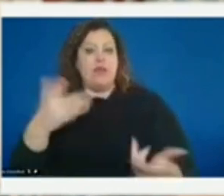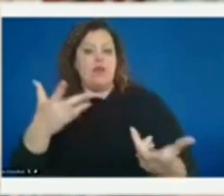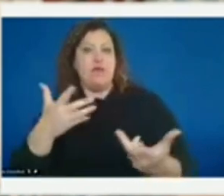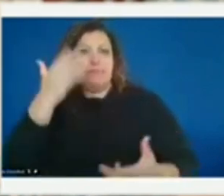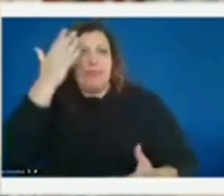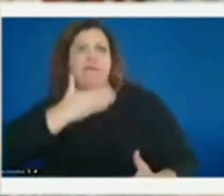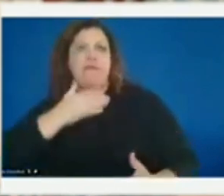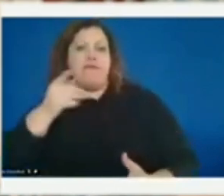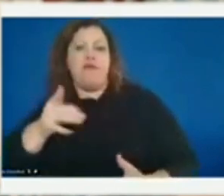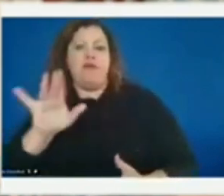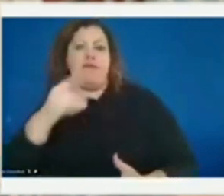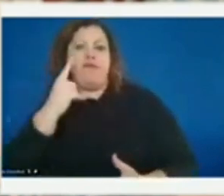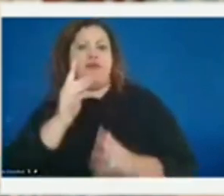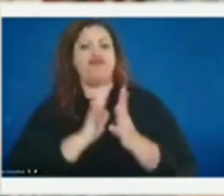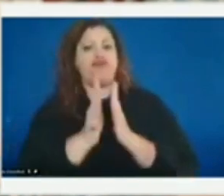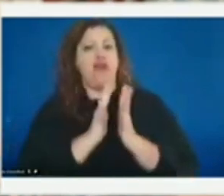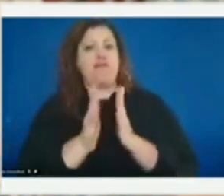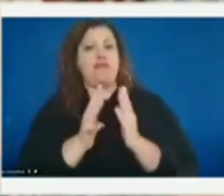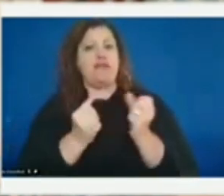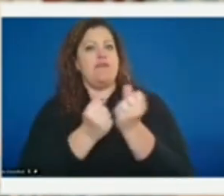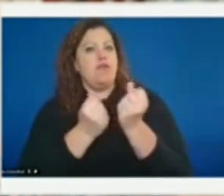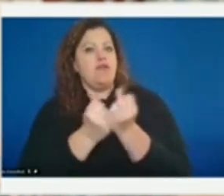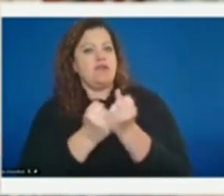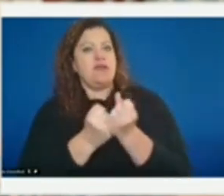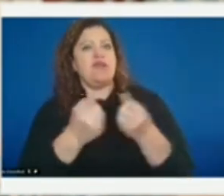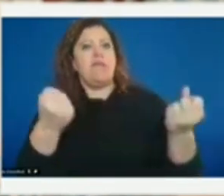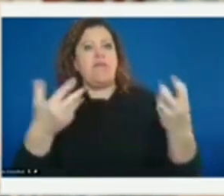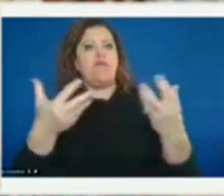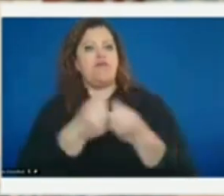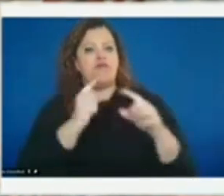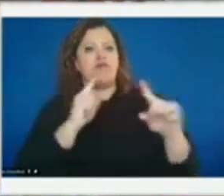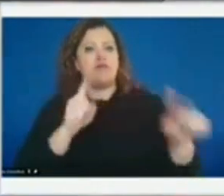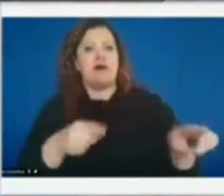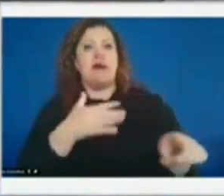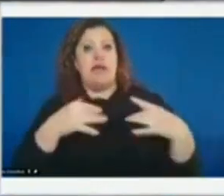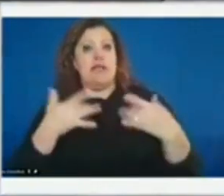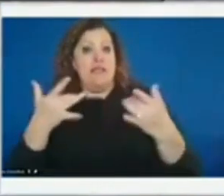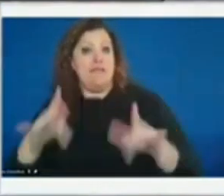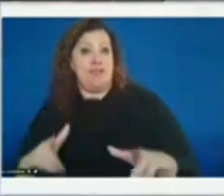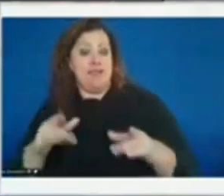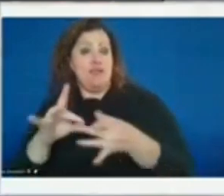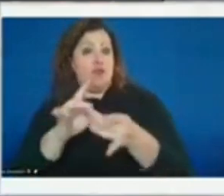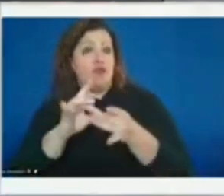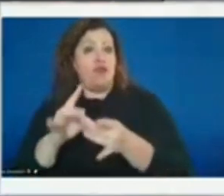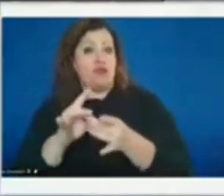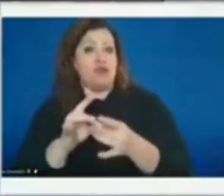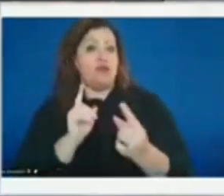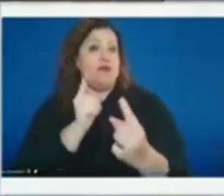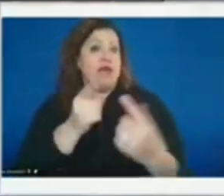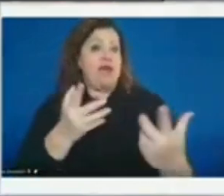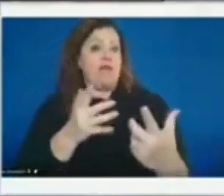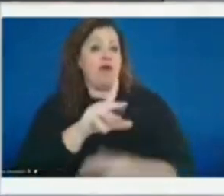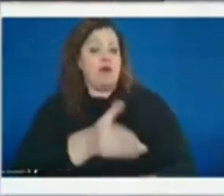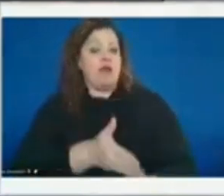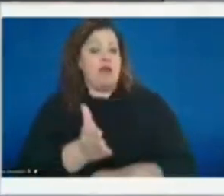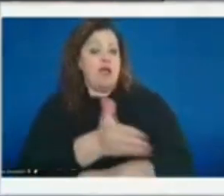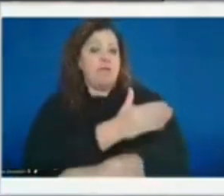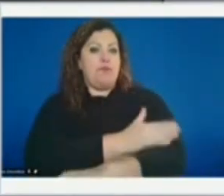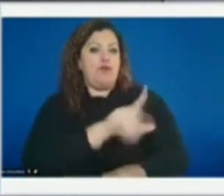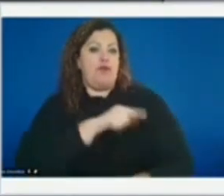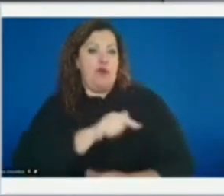enforcement, motor vehicle crash response, and event coordination, all aimed at improving quality of life for our residents and